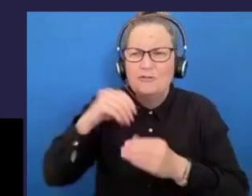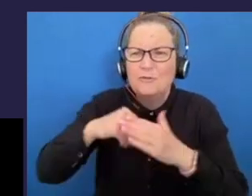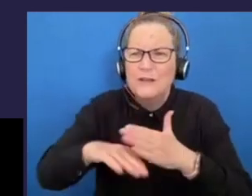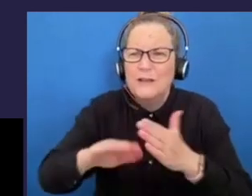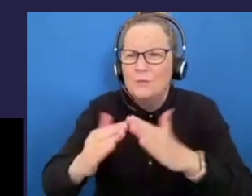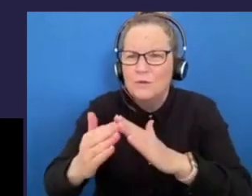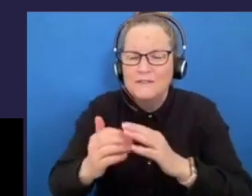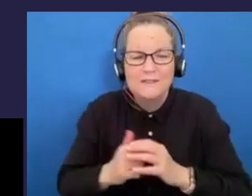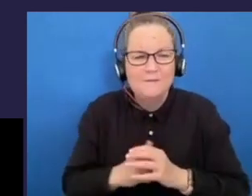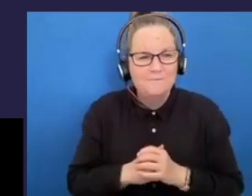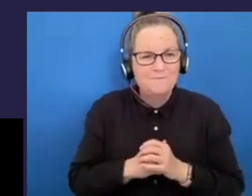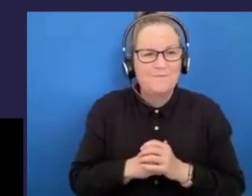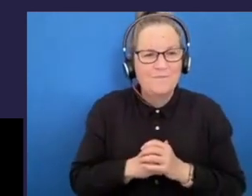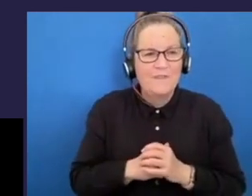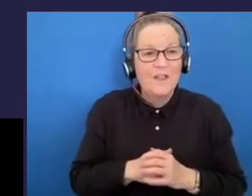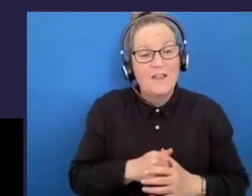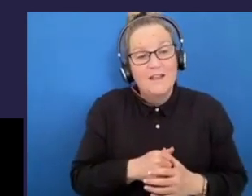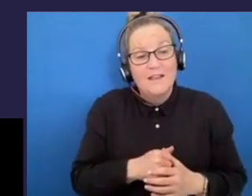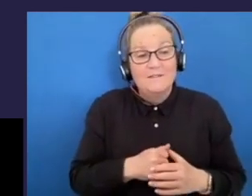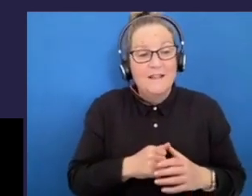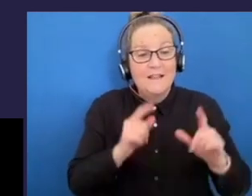This is just a picture I've always liked.